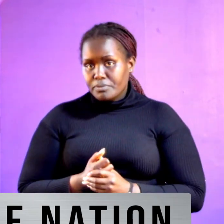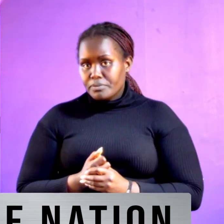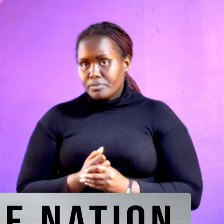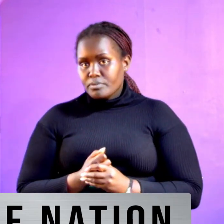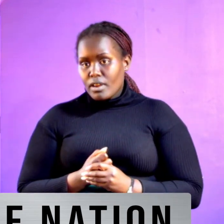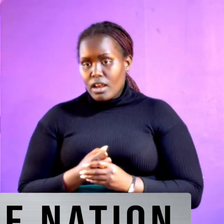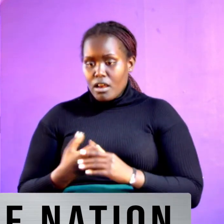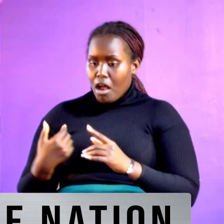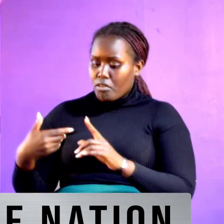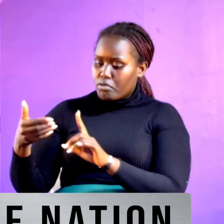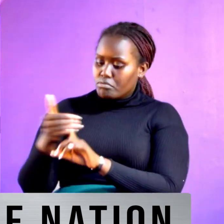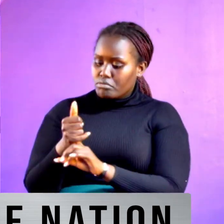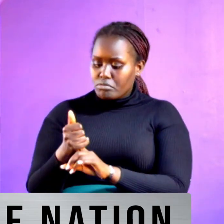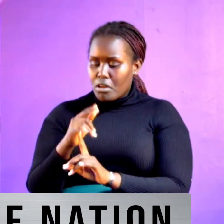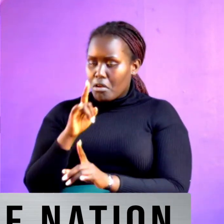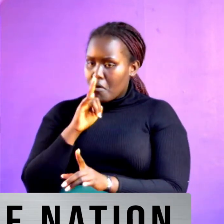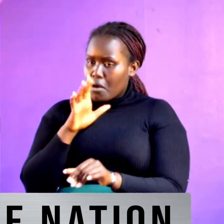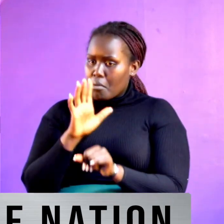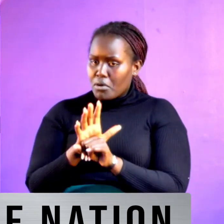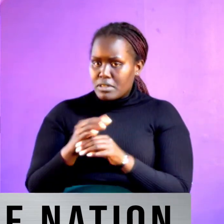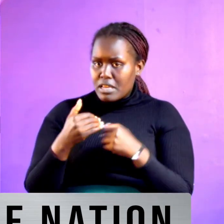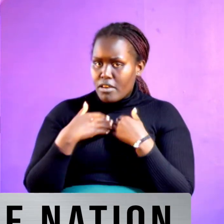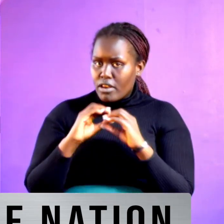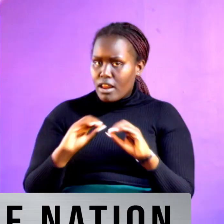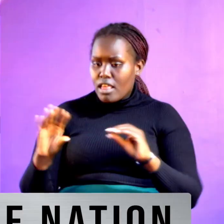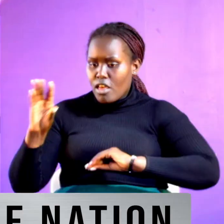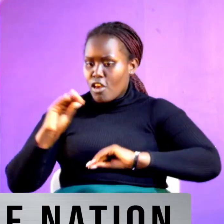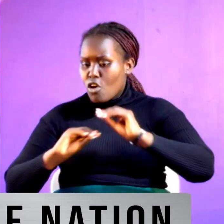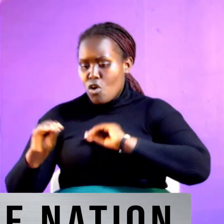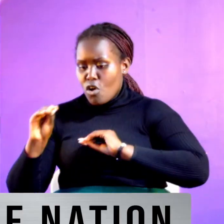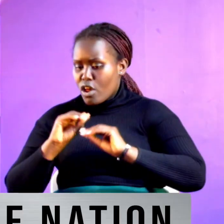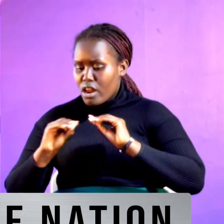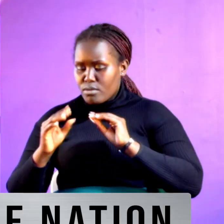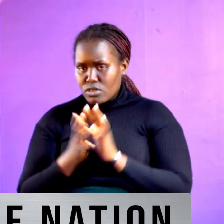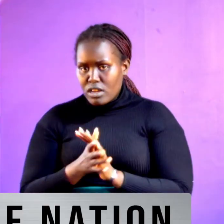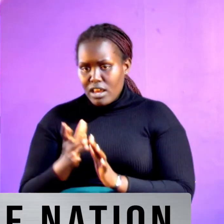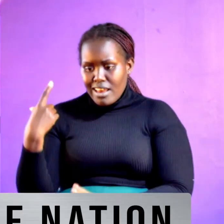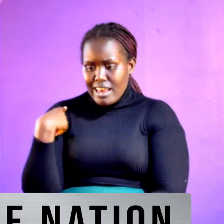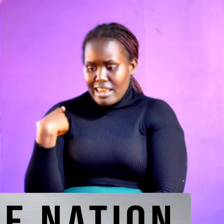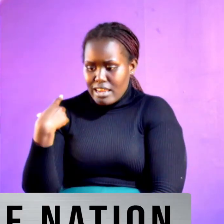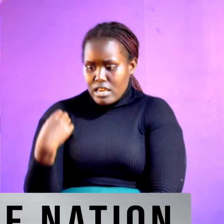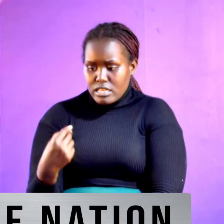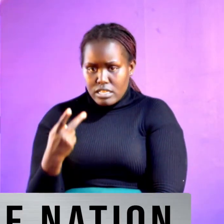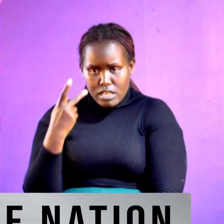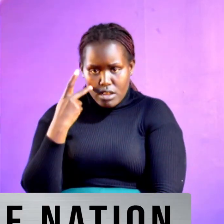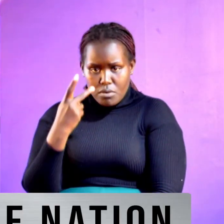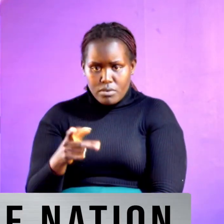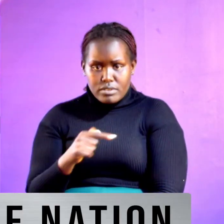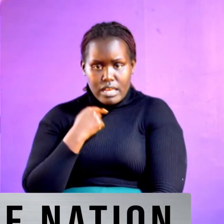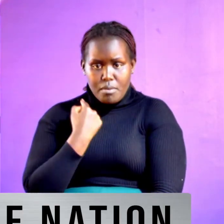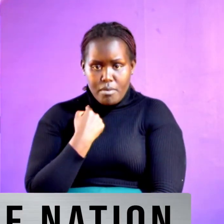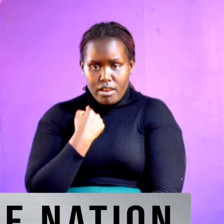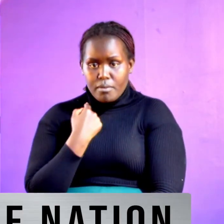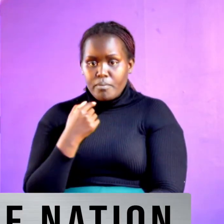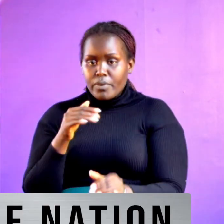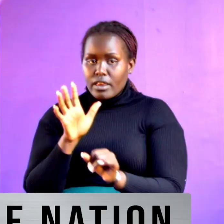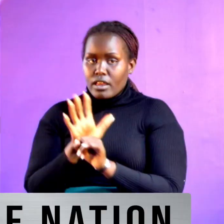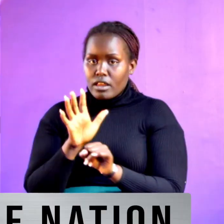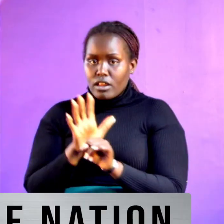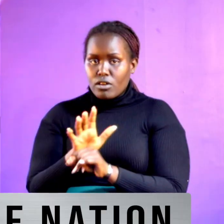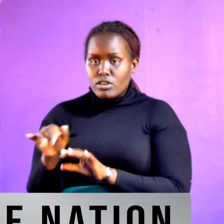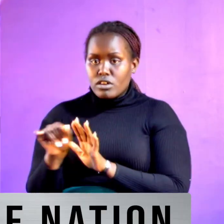unattainable promises, plunder, corruption, and recently we have seen murder and a lot of state